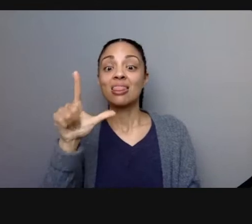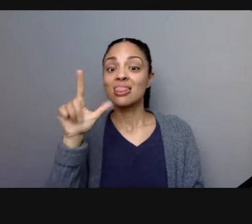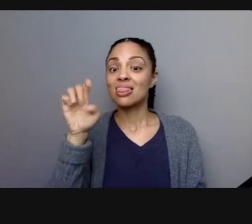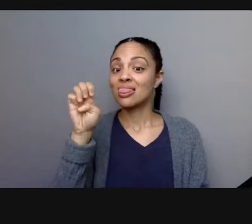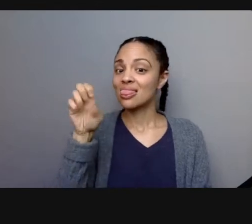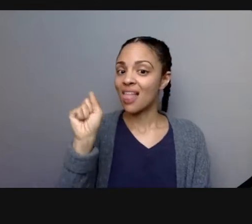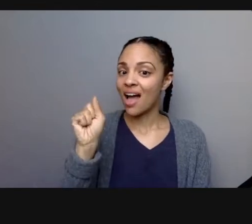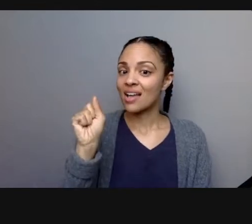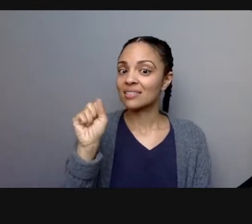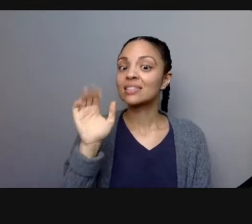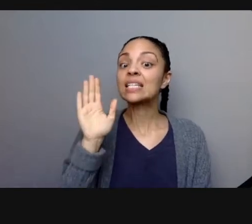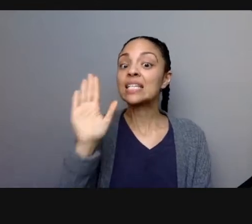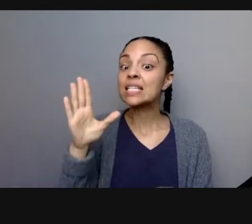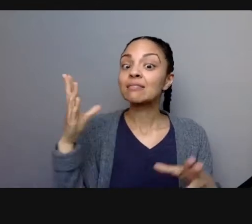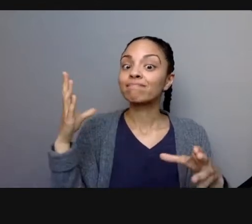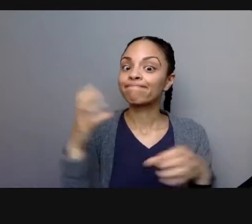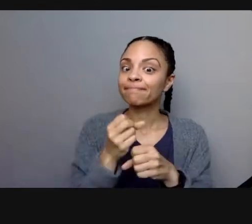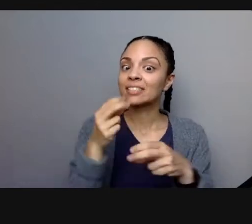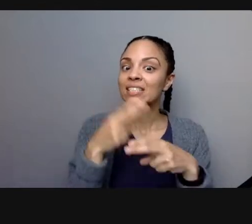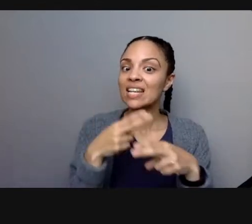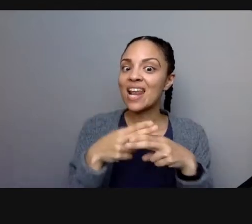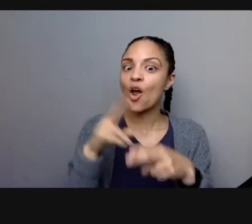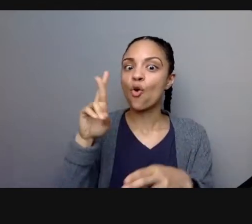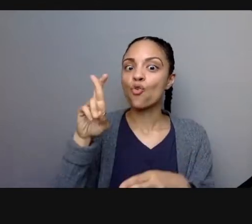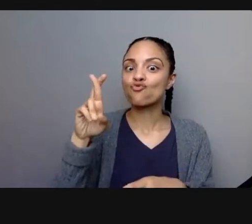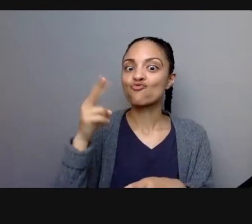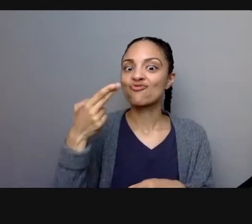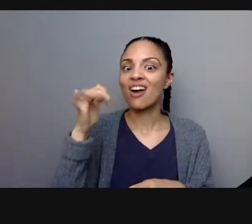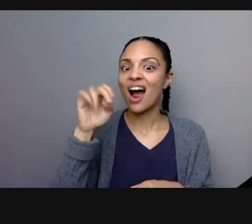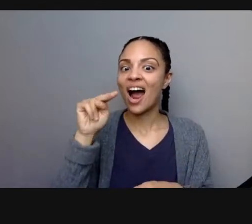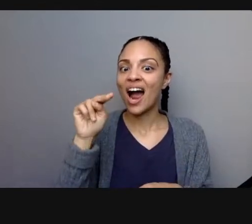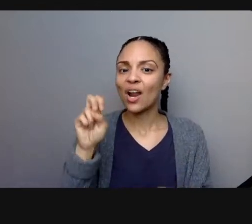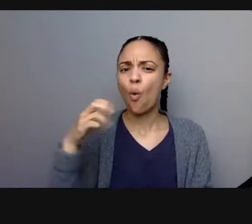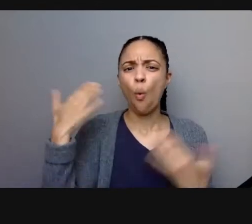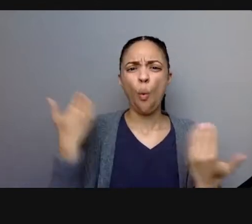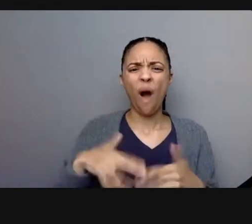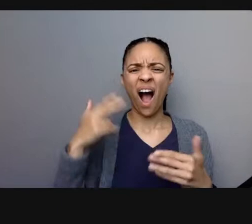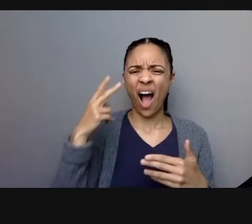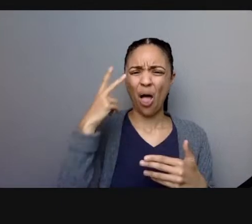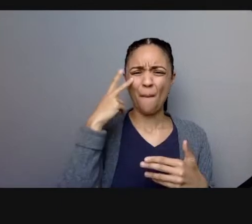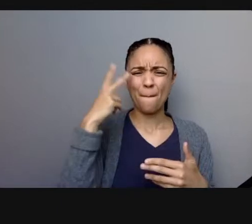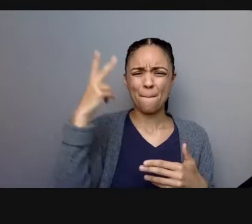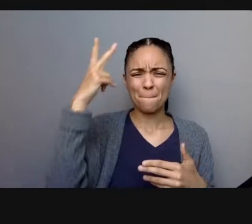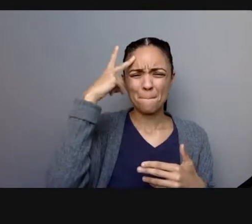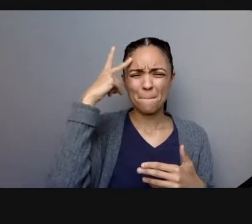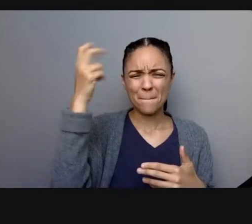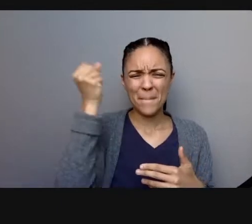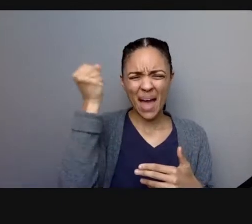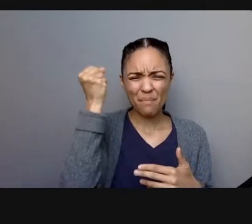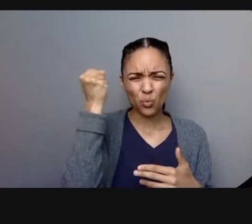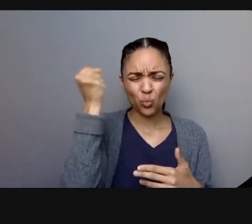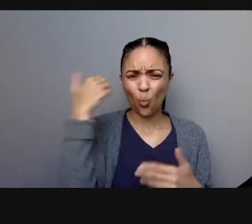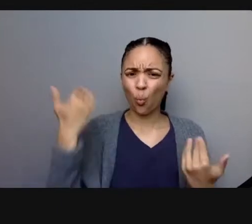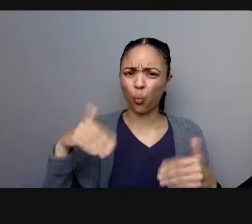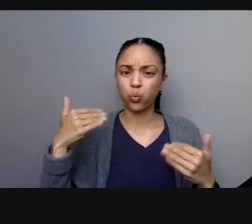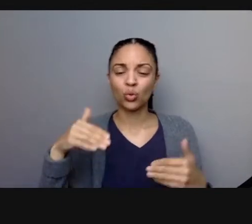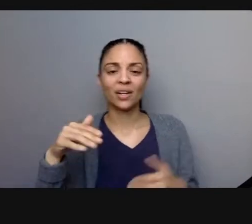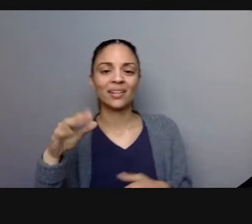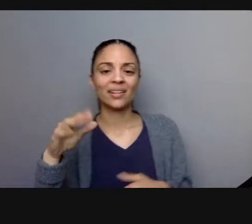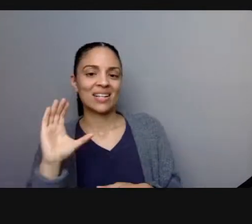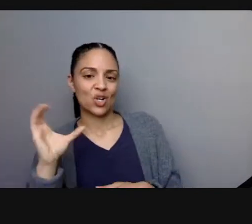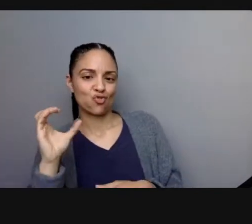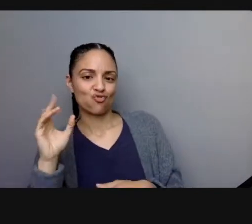remembered? See? He's got a memory, man. Yeah, man. He got selective memory. Rennie has selective